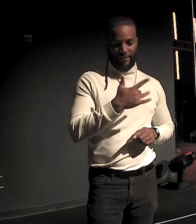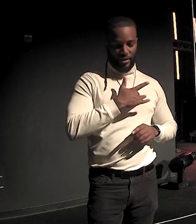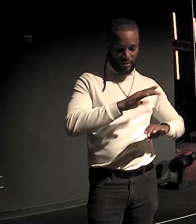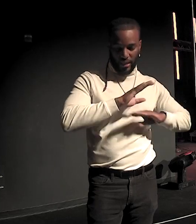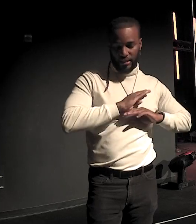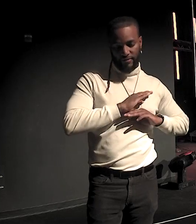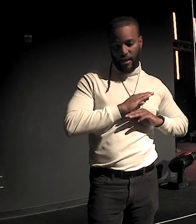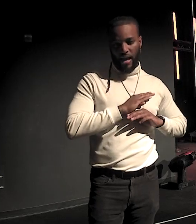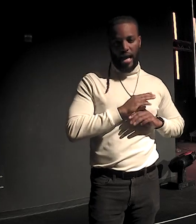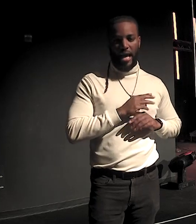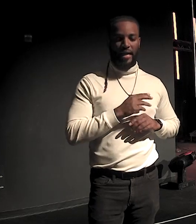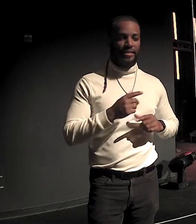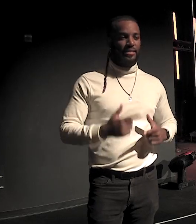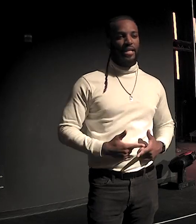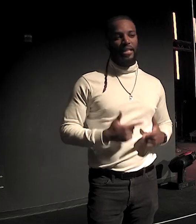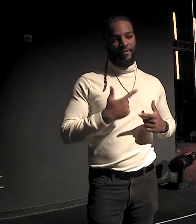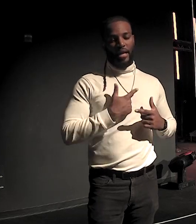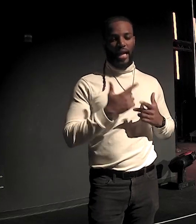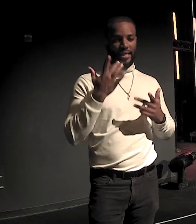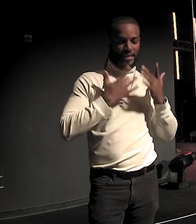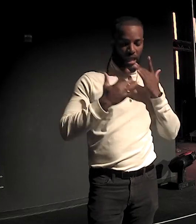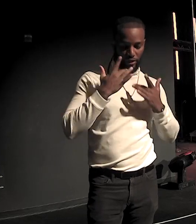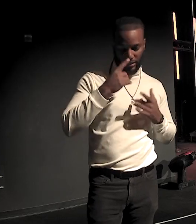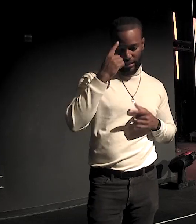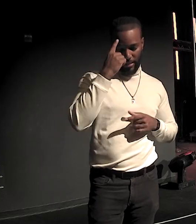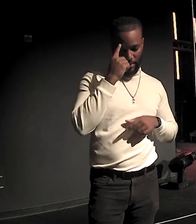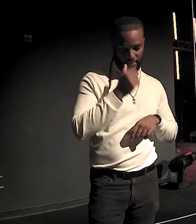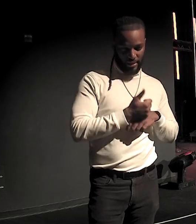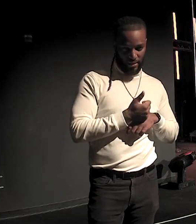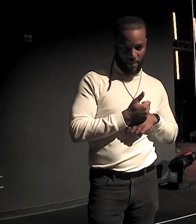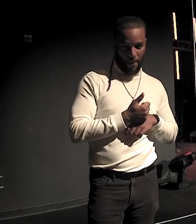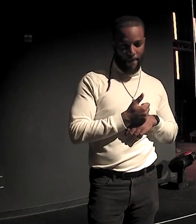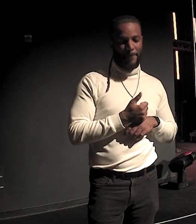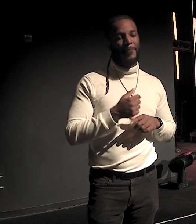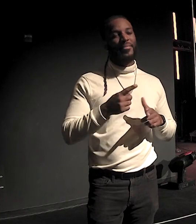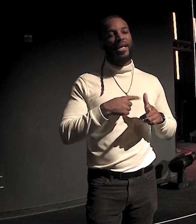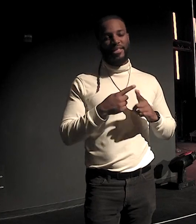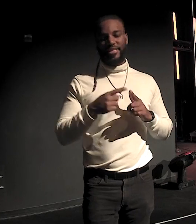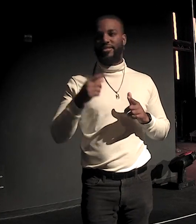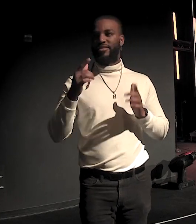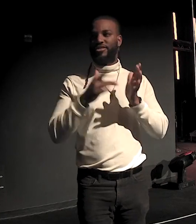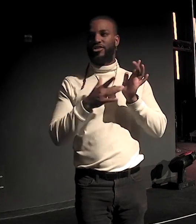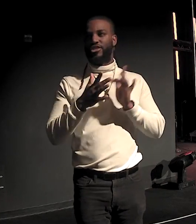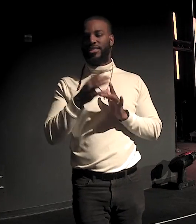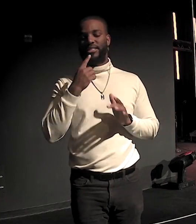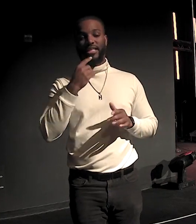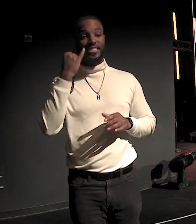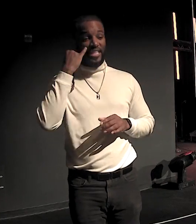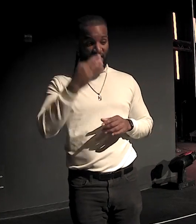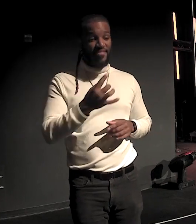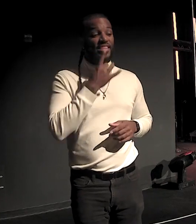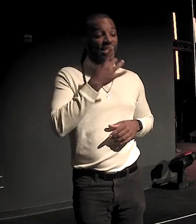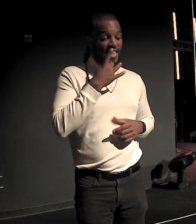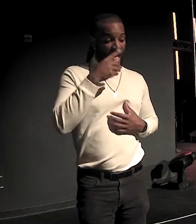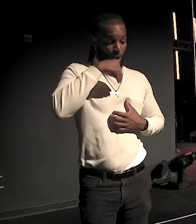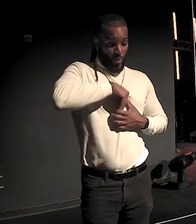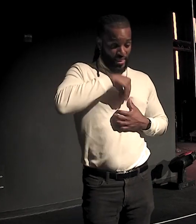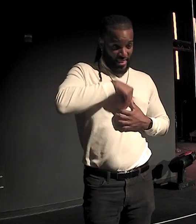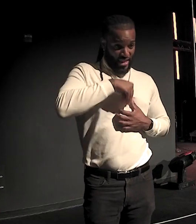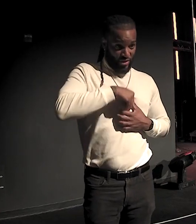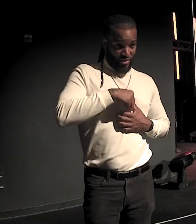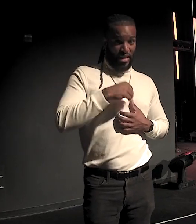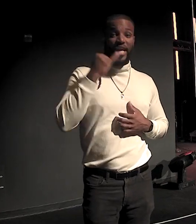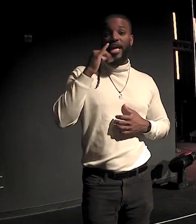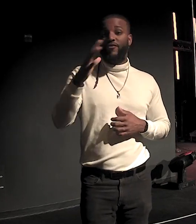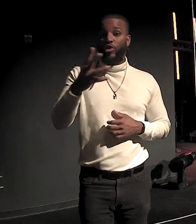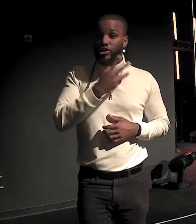enough. They live out of a scarcity mindset. And then he says, if the light within you is darkness, like if